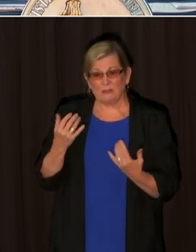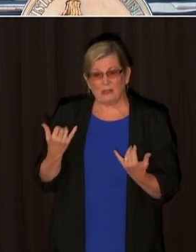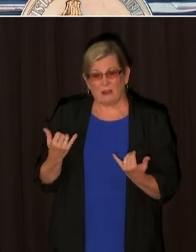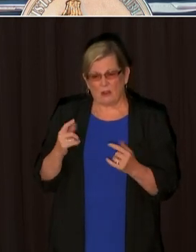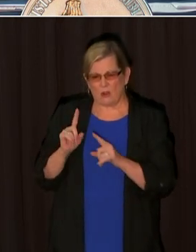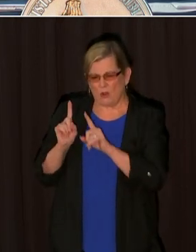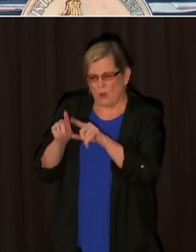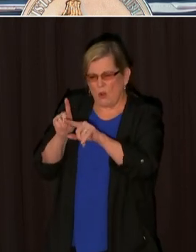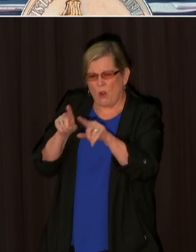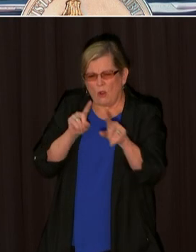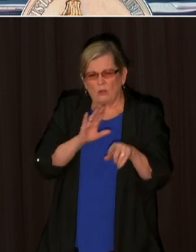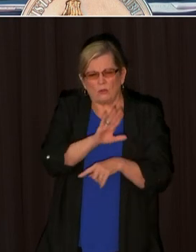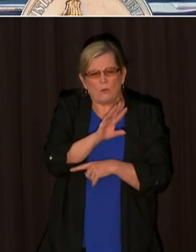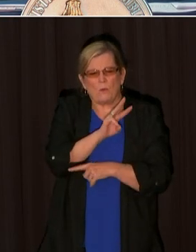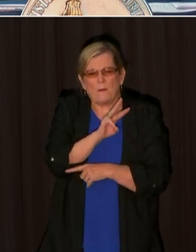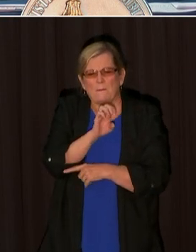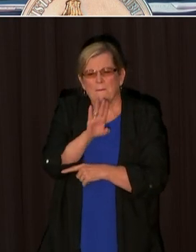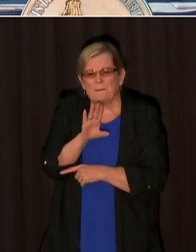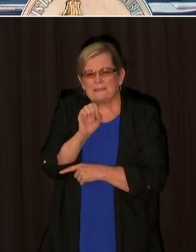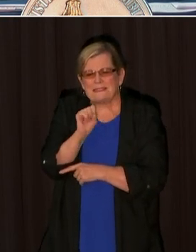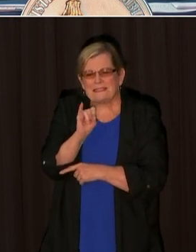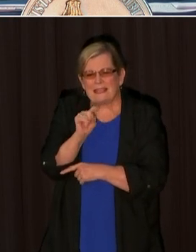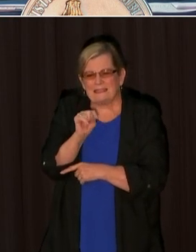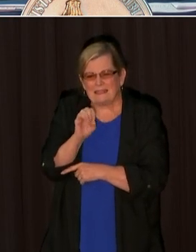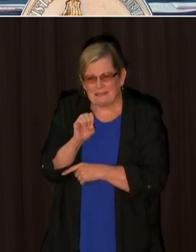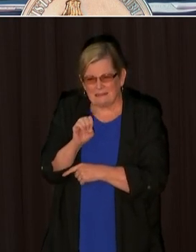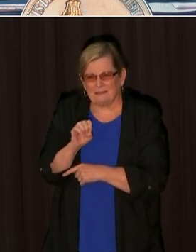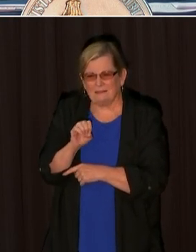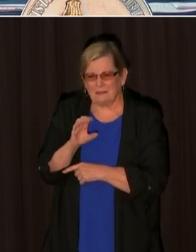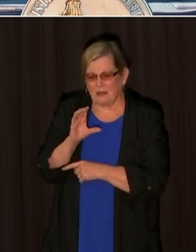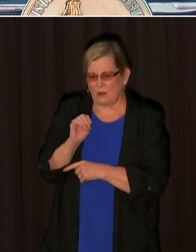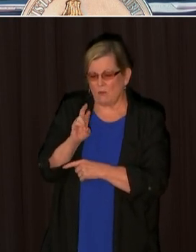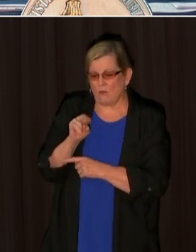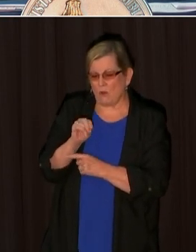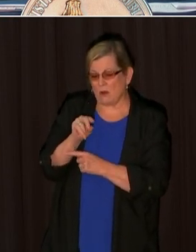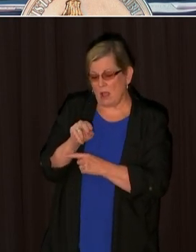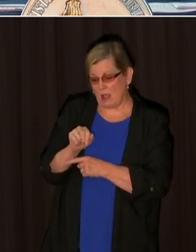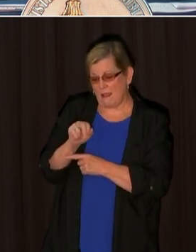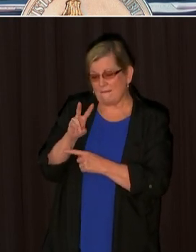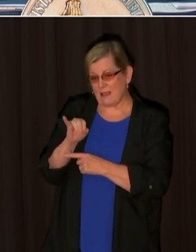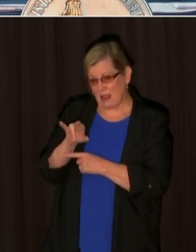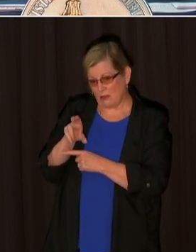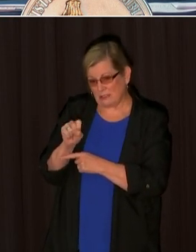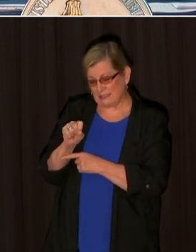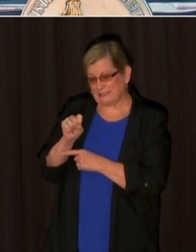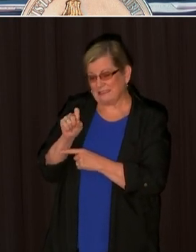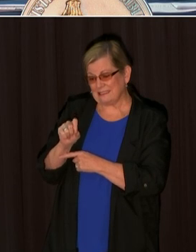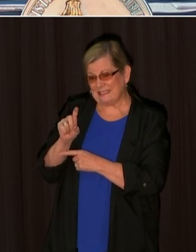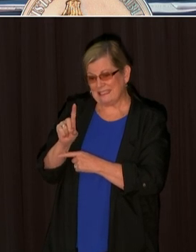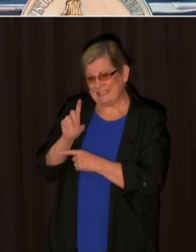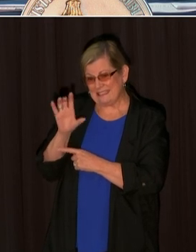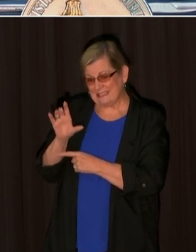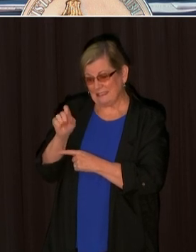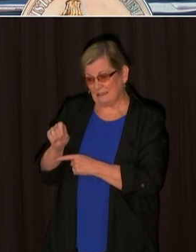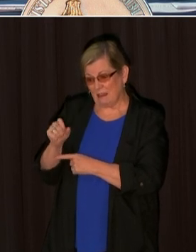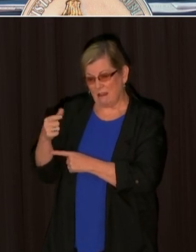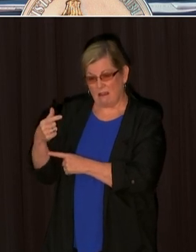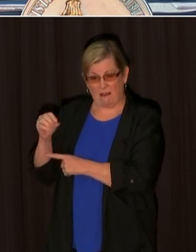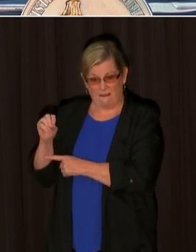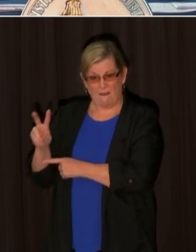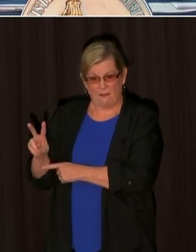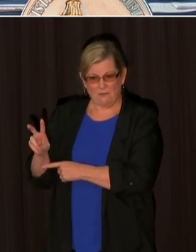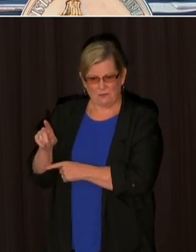coronavirus.dc.gov to see all the testing sites available to you. We have provided a list of the sites that